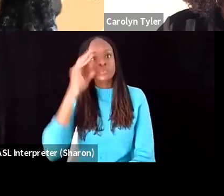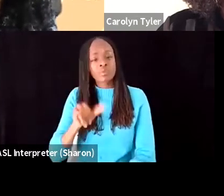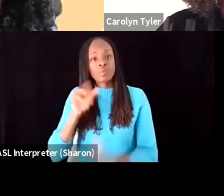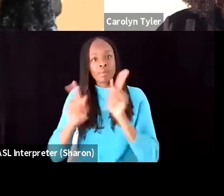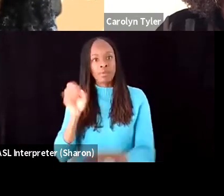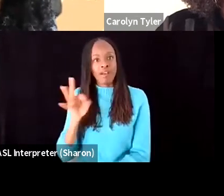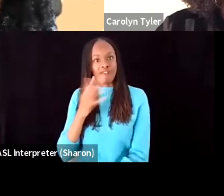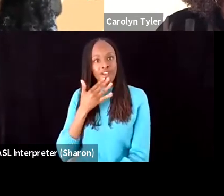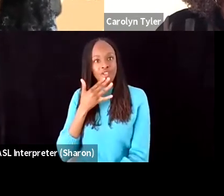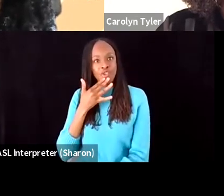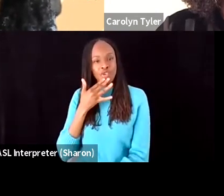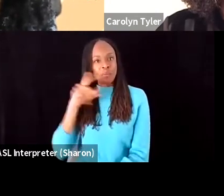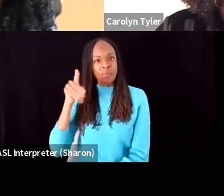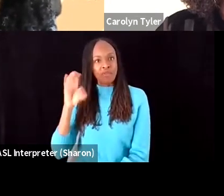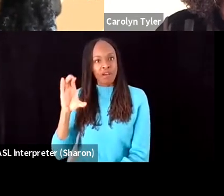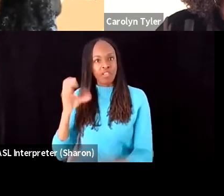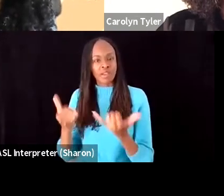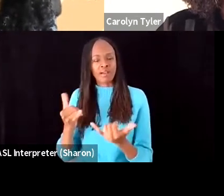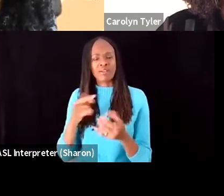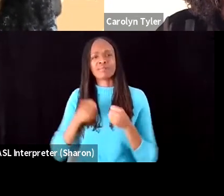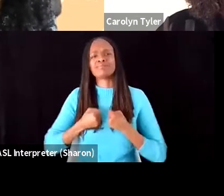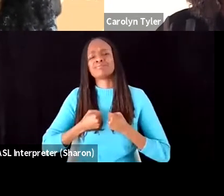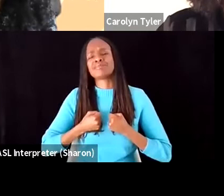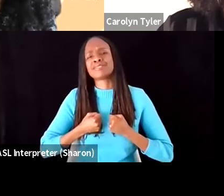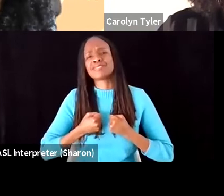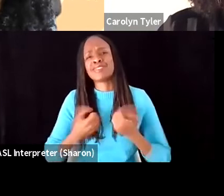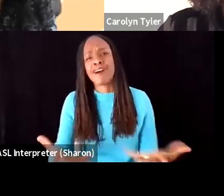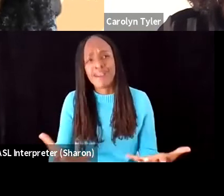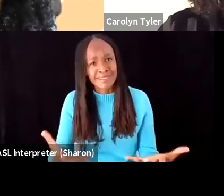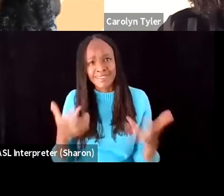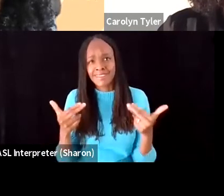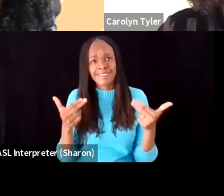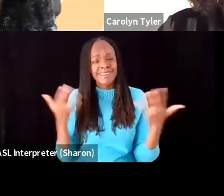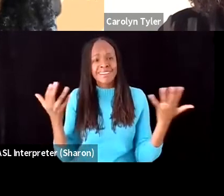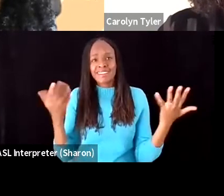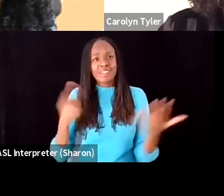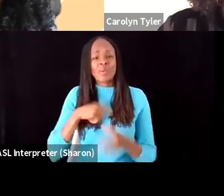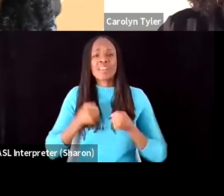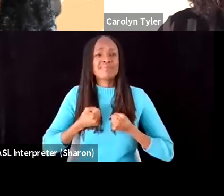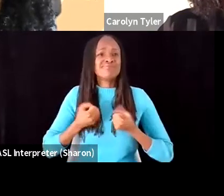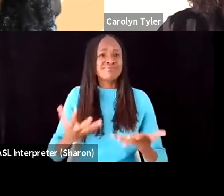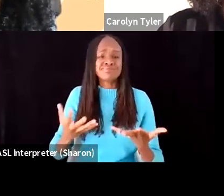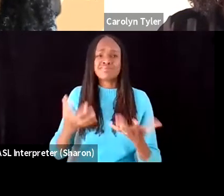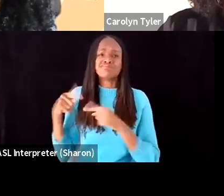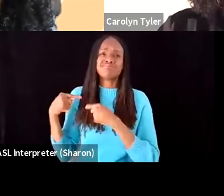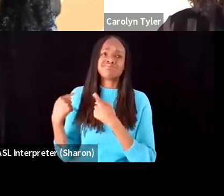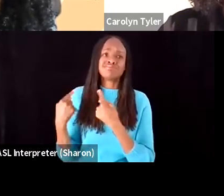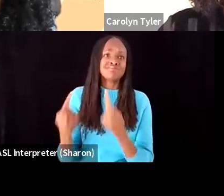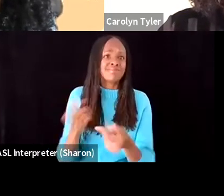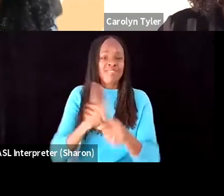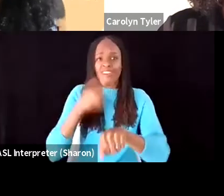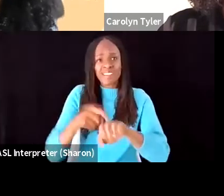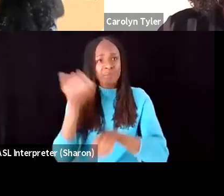color right now, we are exhausted and seeing that we've been exhausted way before it became a national